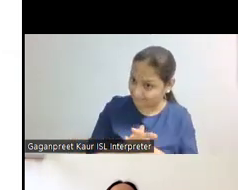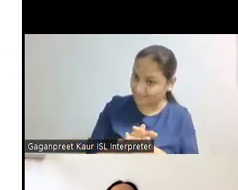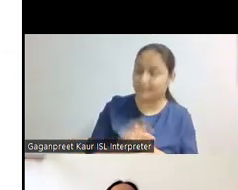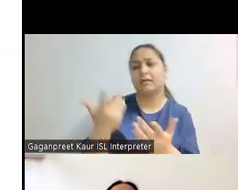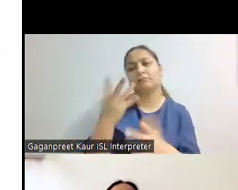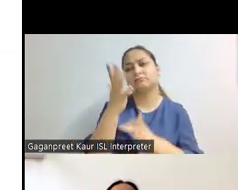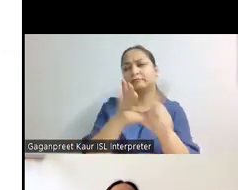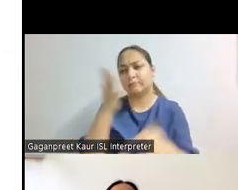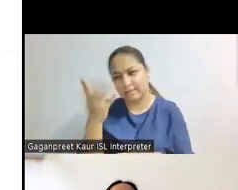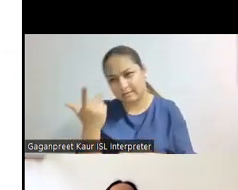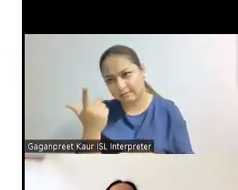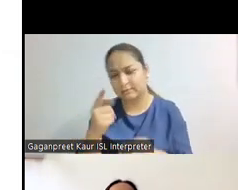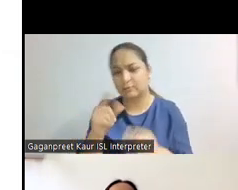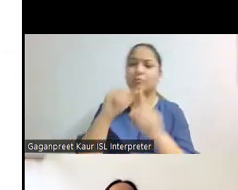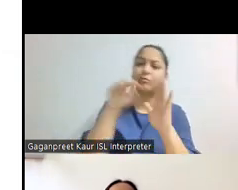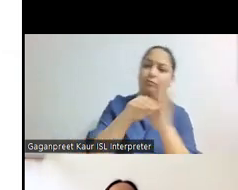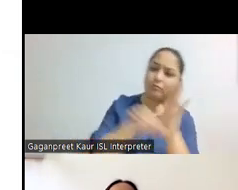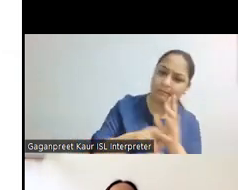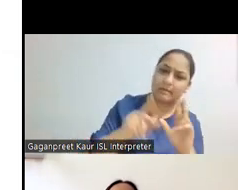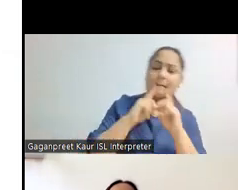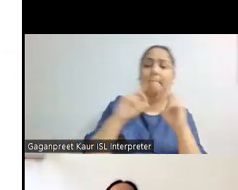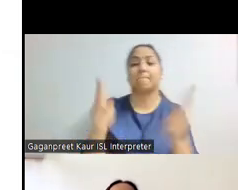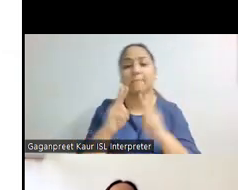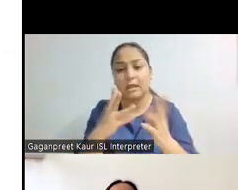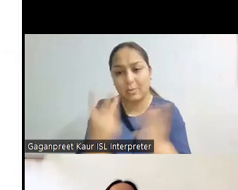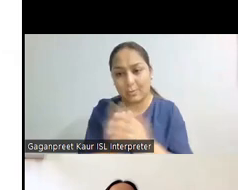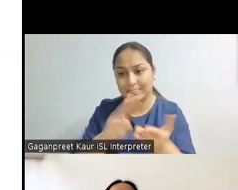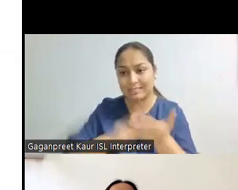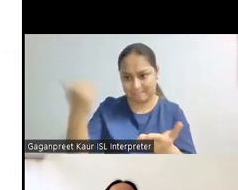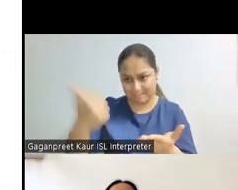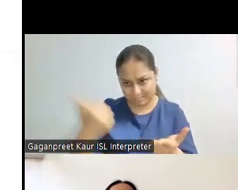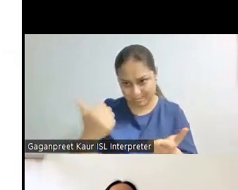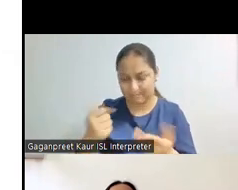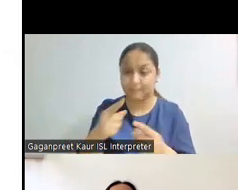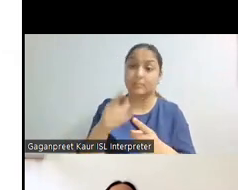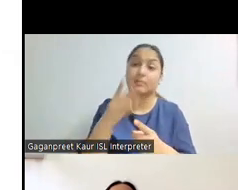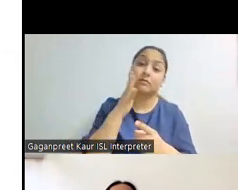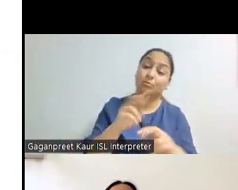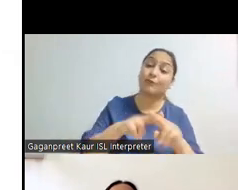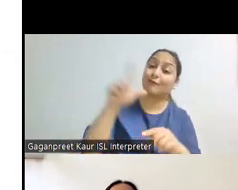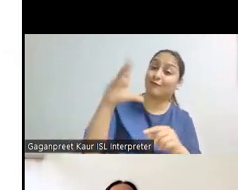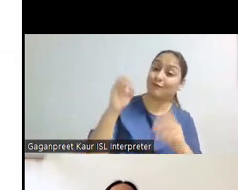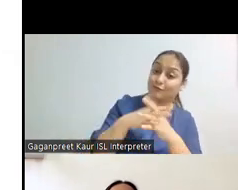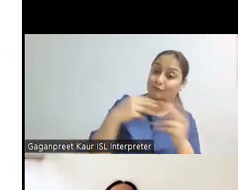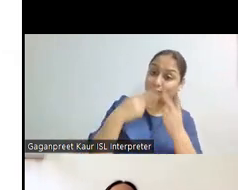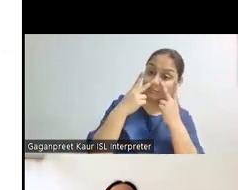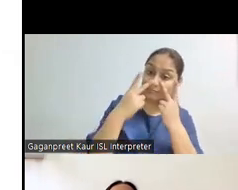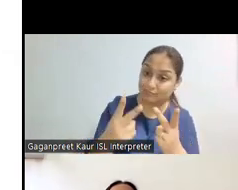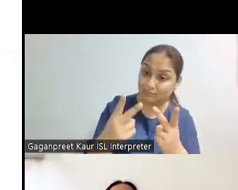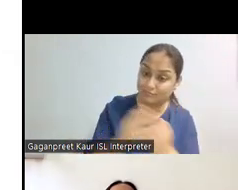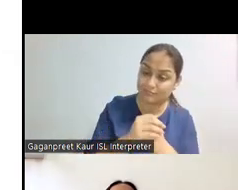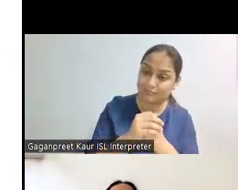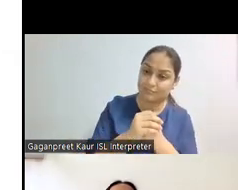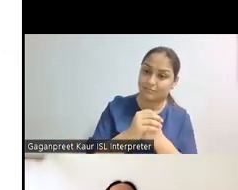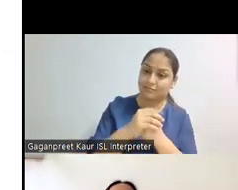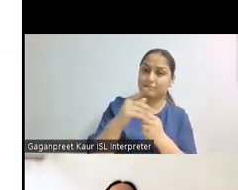5 years, the policy pacts, meetings with members. But really the flow of activities, if I can take you through those,